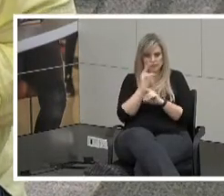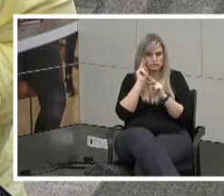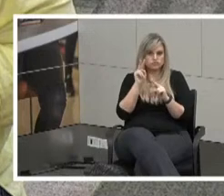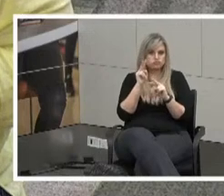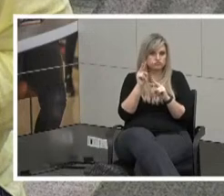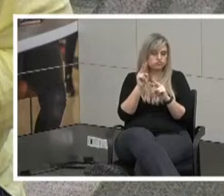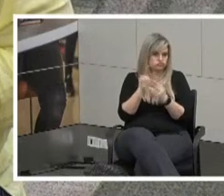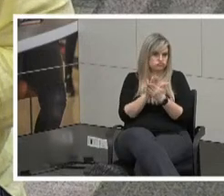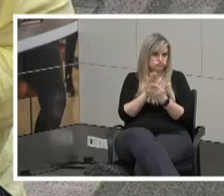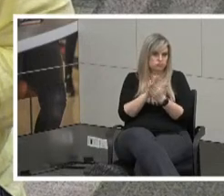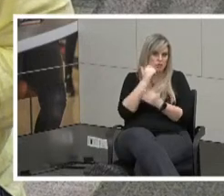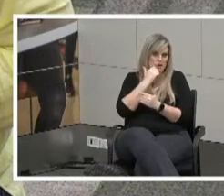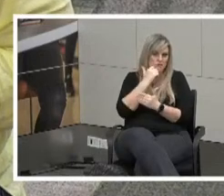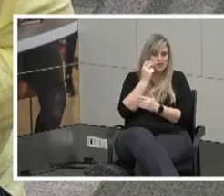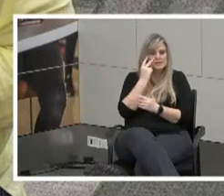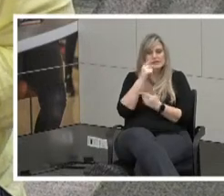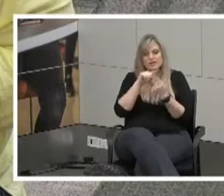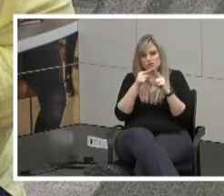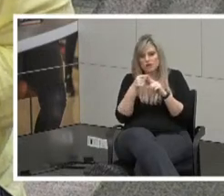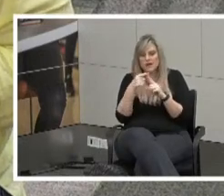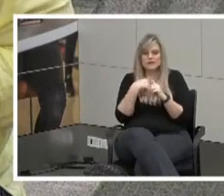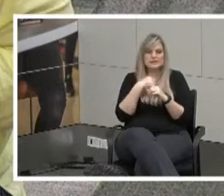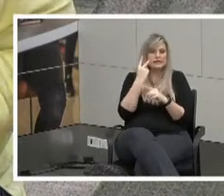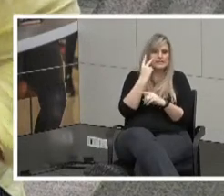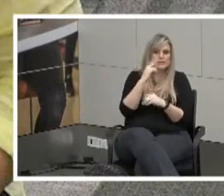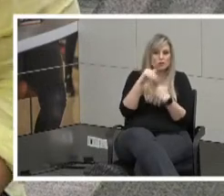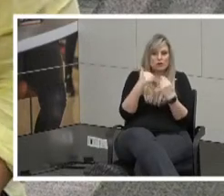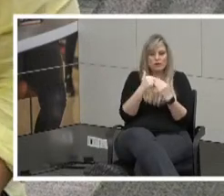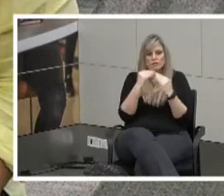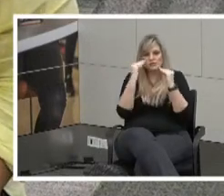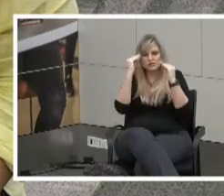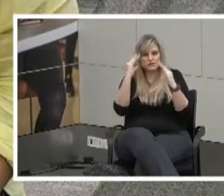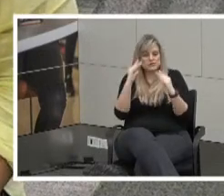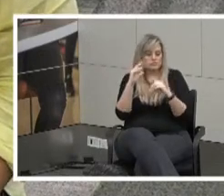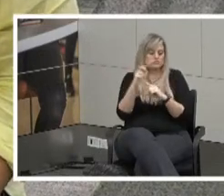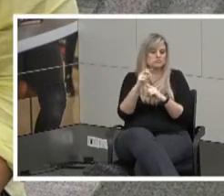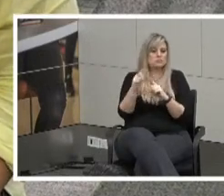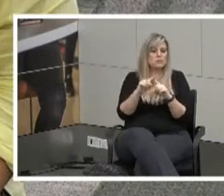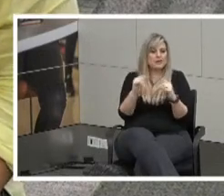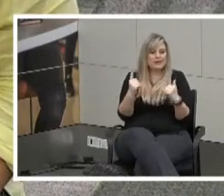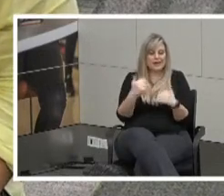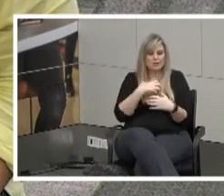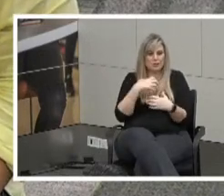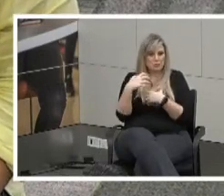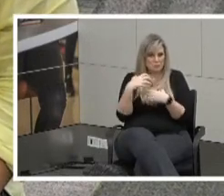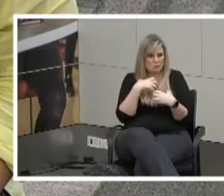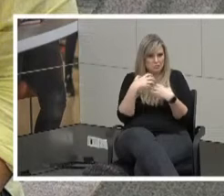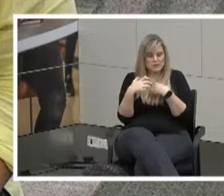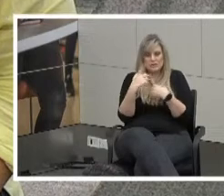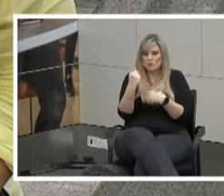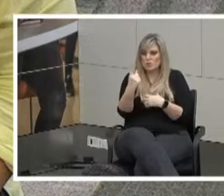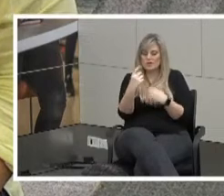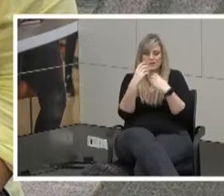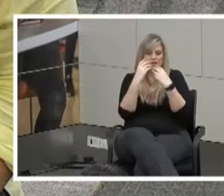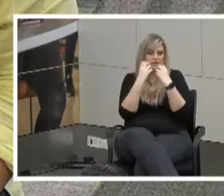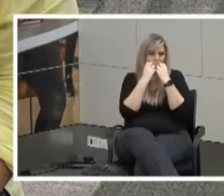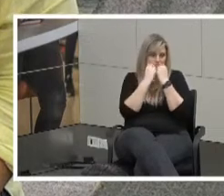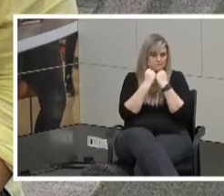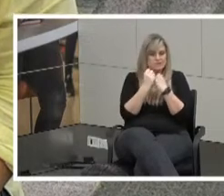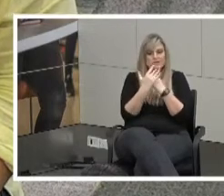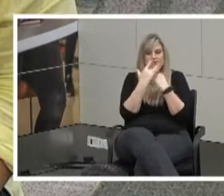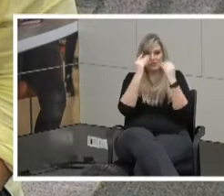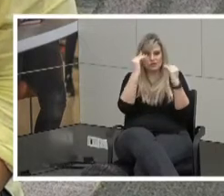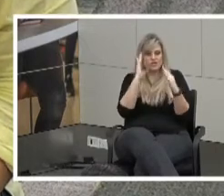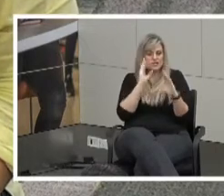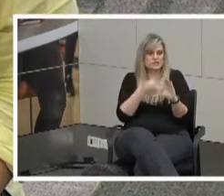to going each day seeing his friends and his loving and dedicated teachers but now he complains daily one of his precious teachers is leaving the